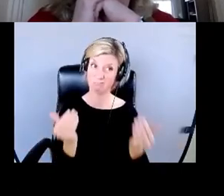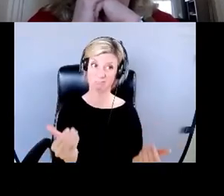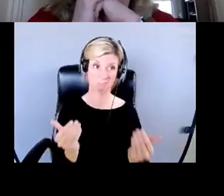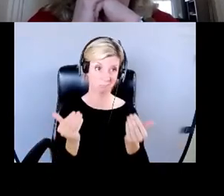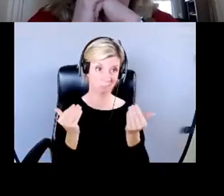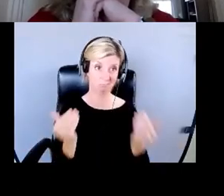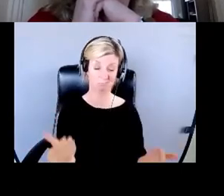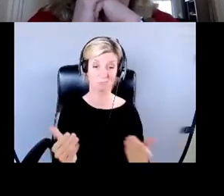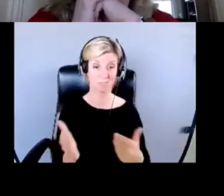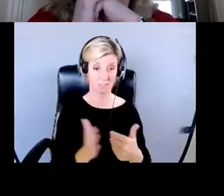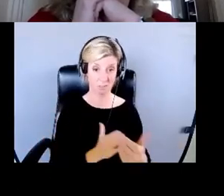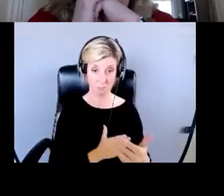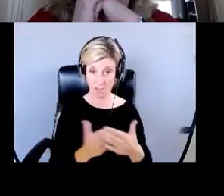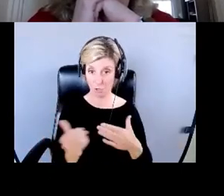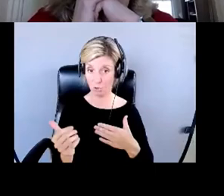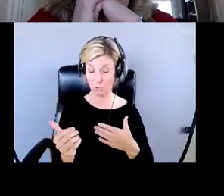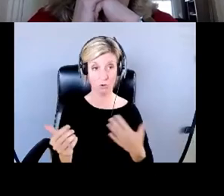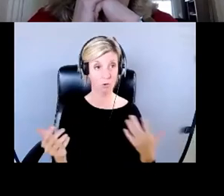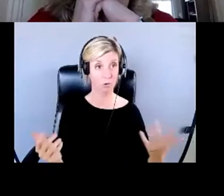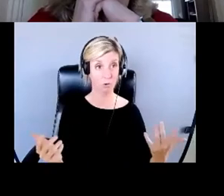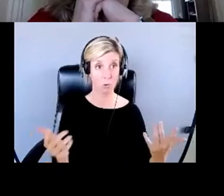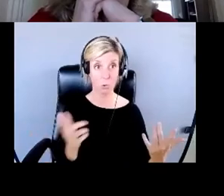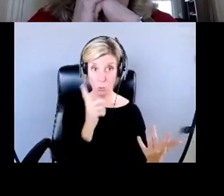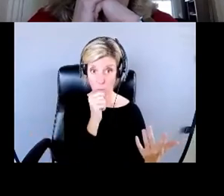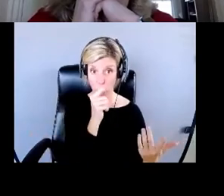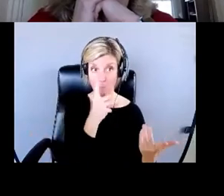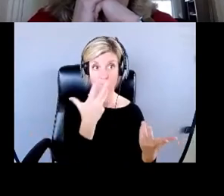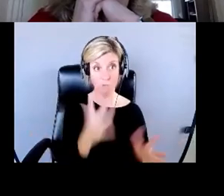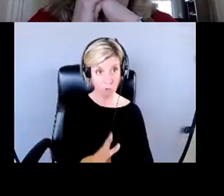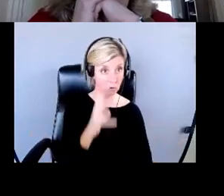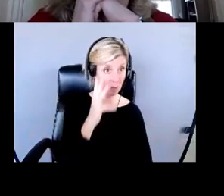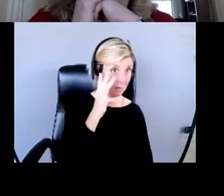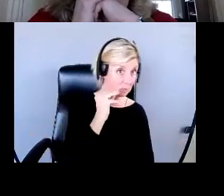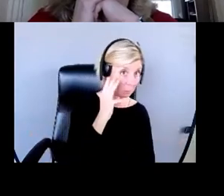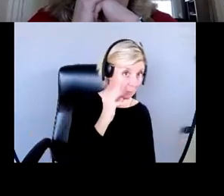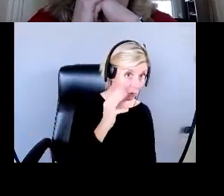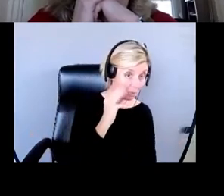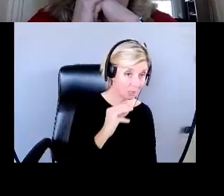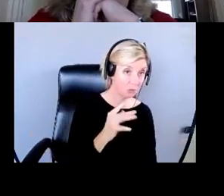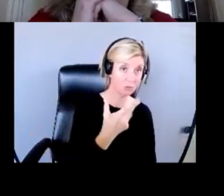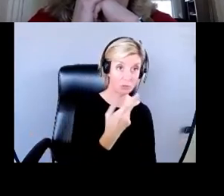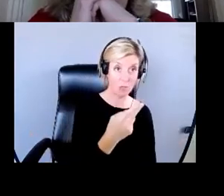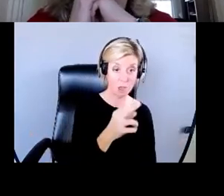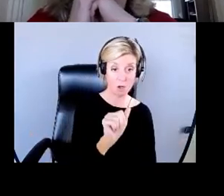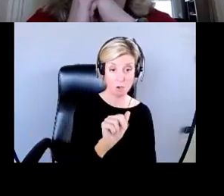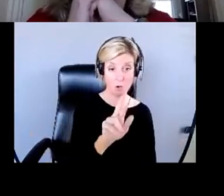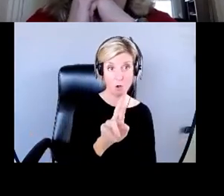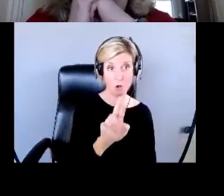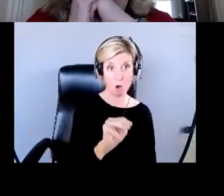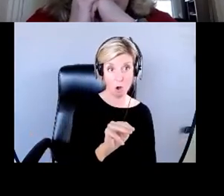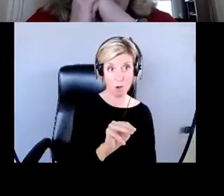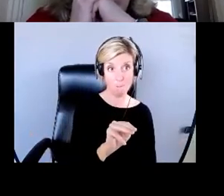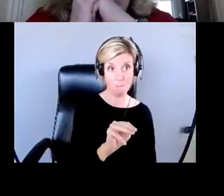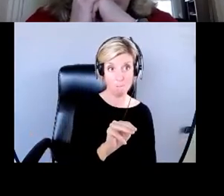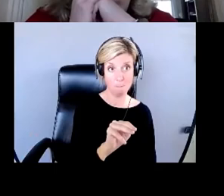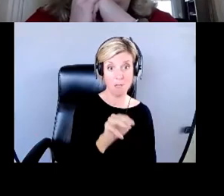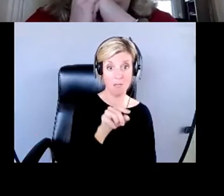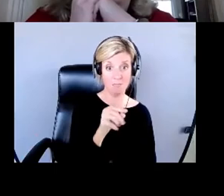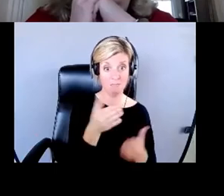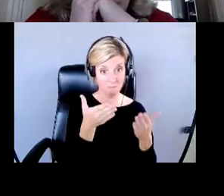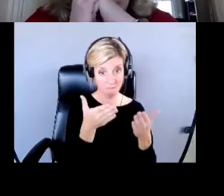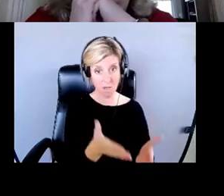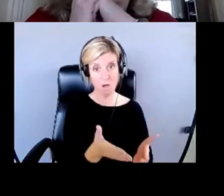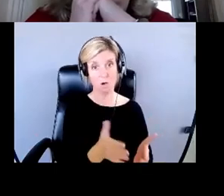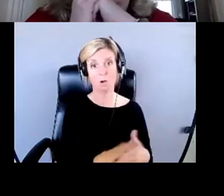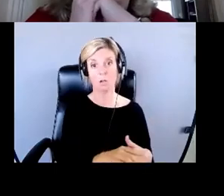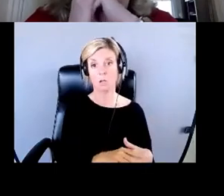who is the person who is doing the harm wouldn't have to be there in the room. If a person's calling, they want the family involved and